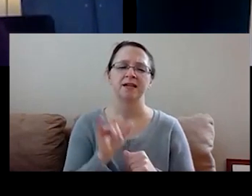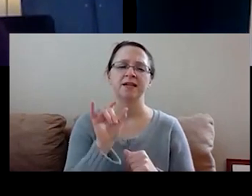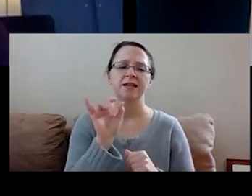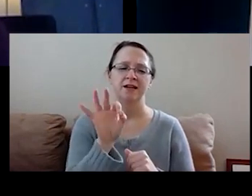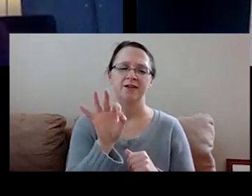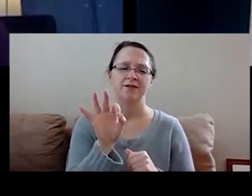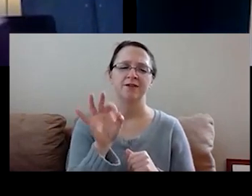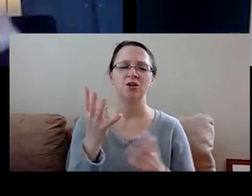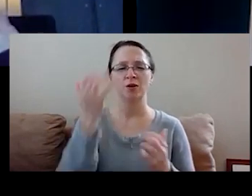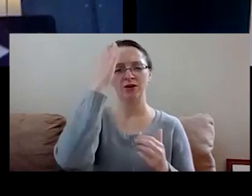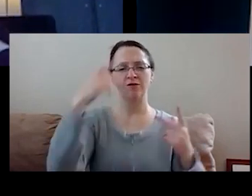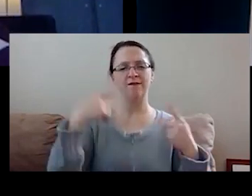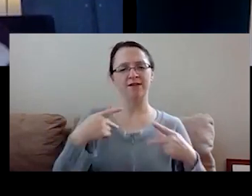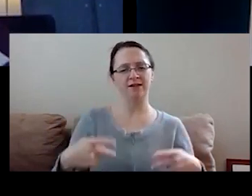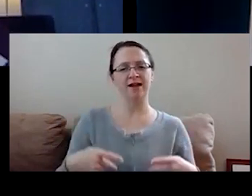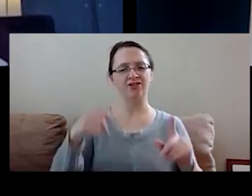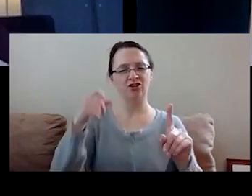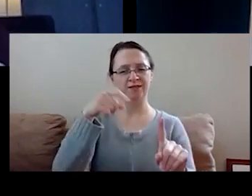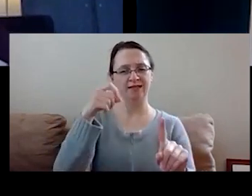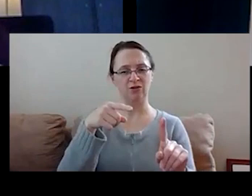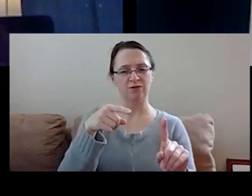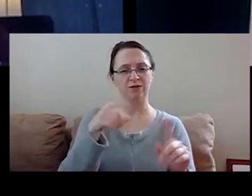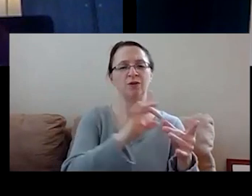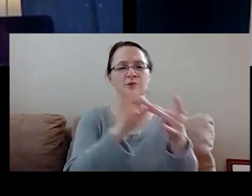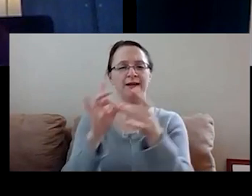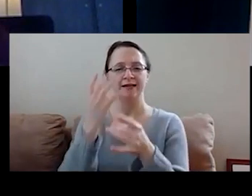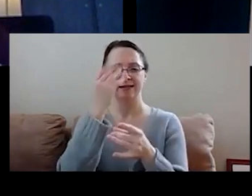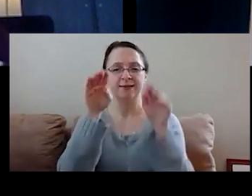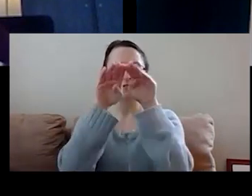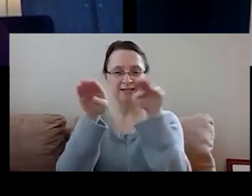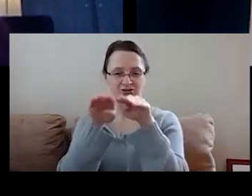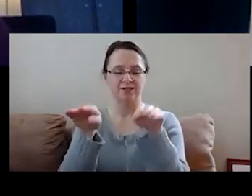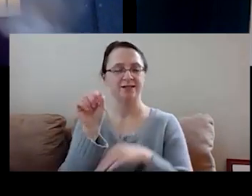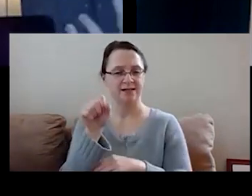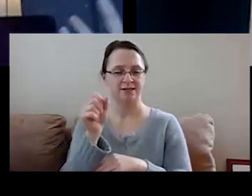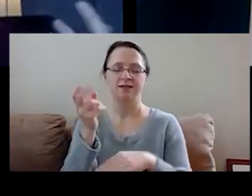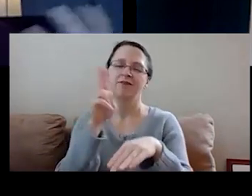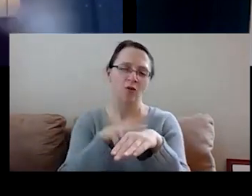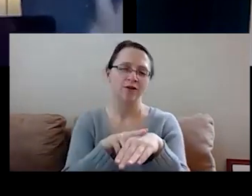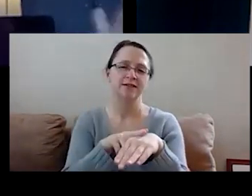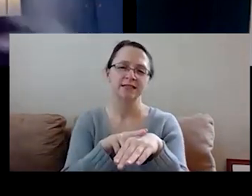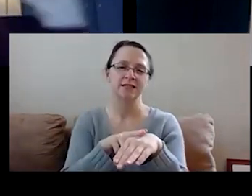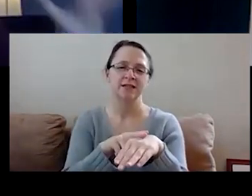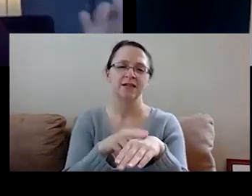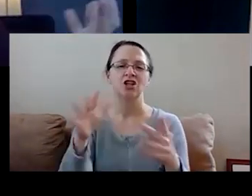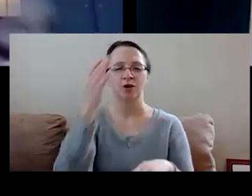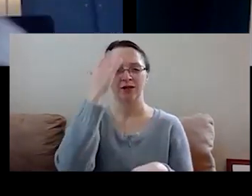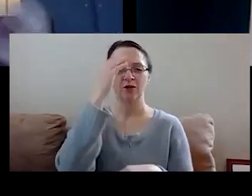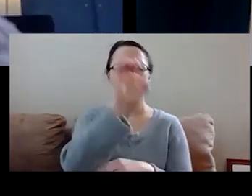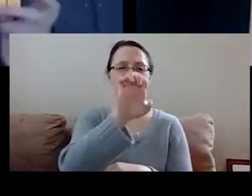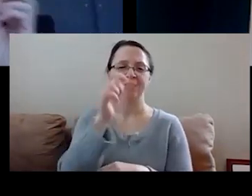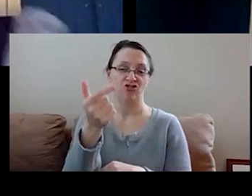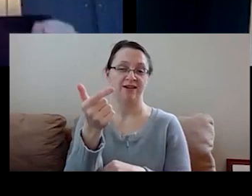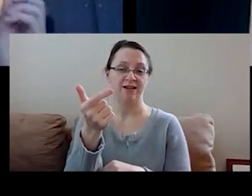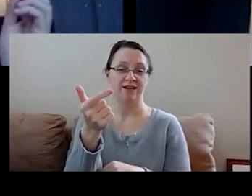about physiological signals that are very much related to sleep stages. So of course, we all know that EEG is a